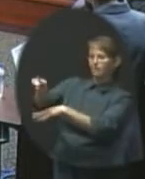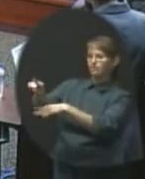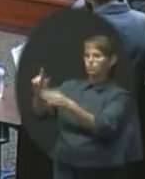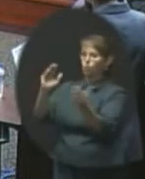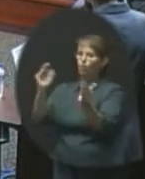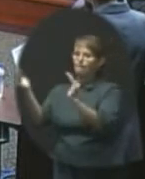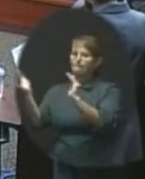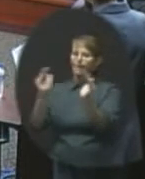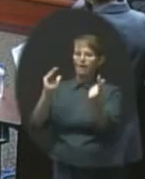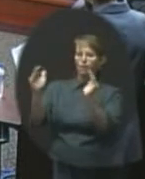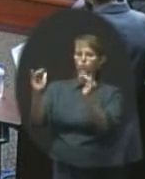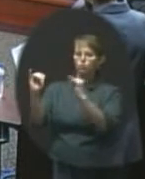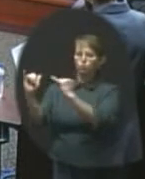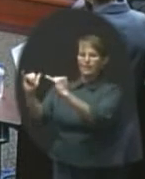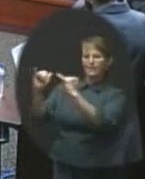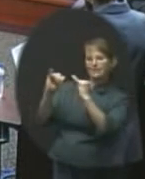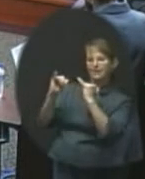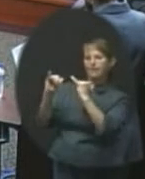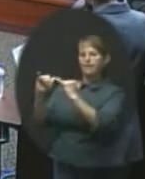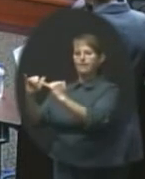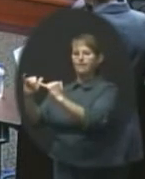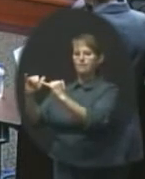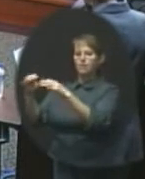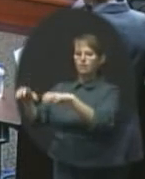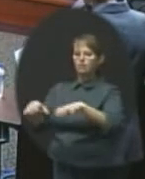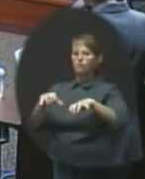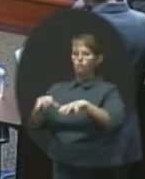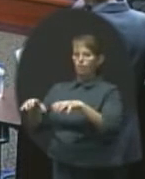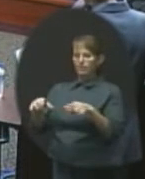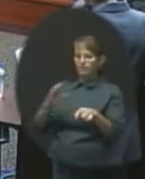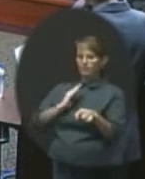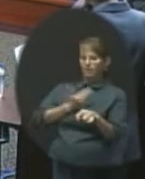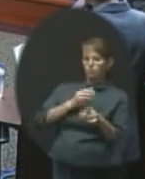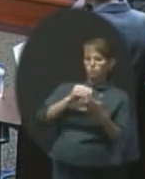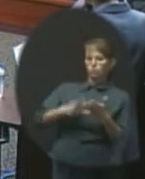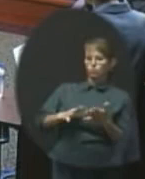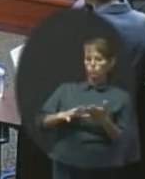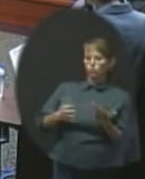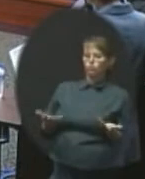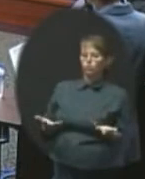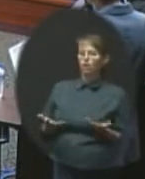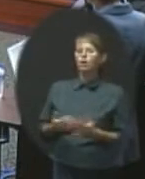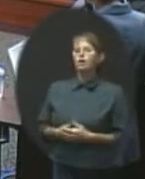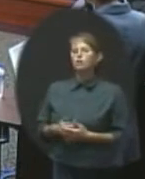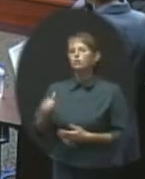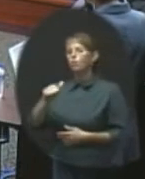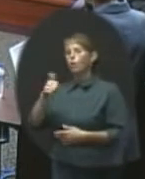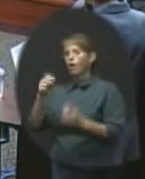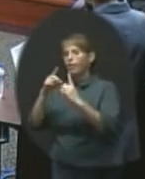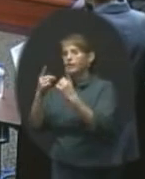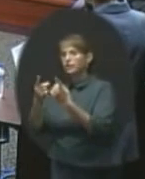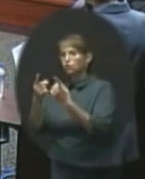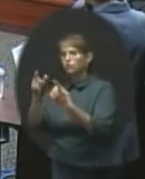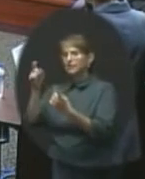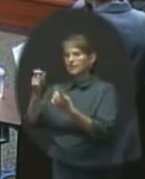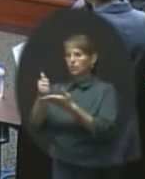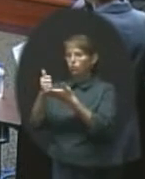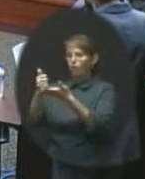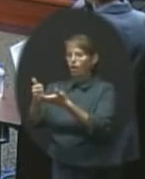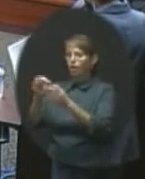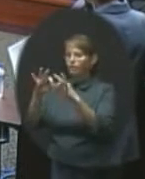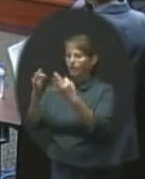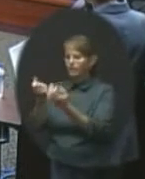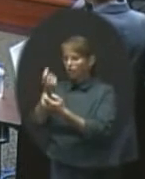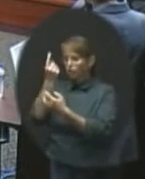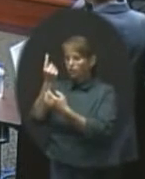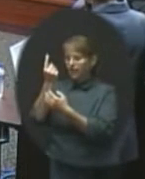our students have. So, I mean, I think we have to help families understand a global picture of that,